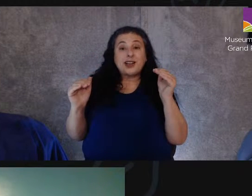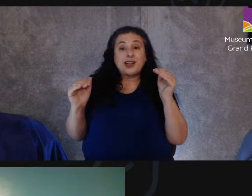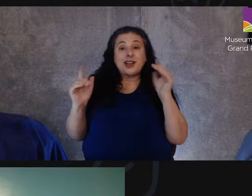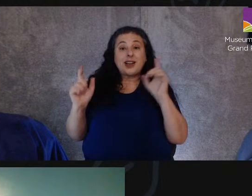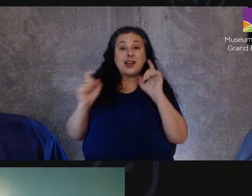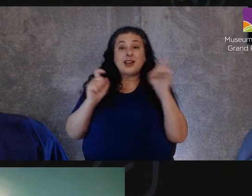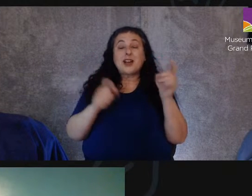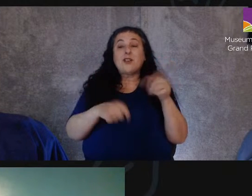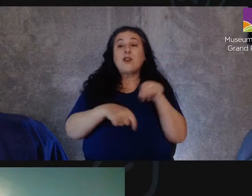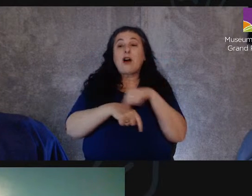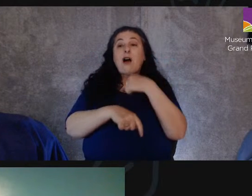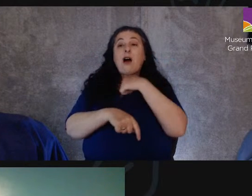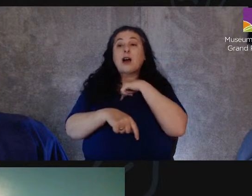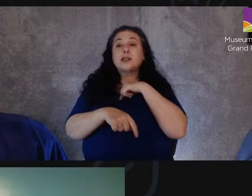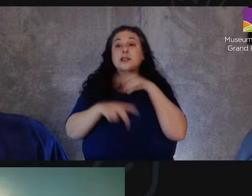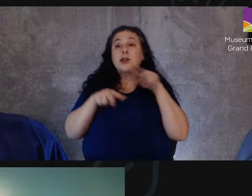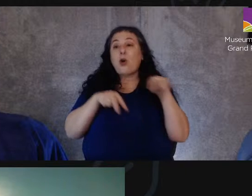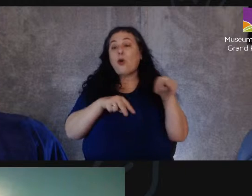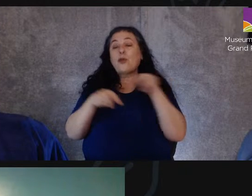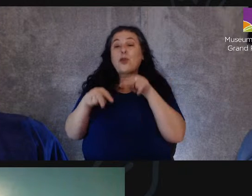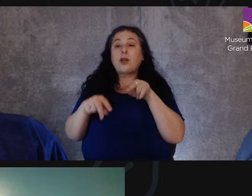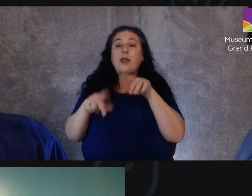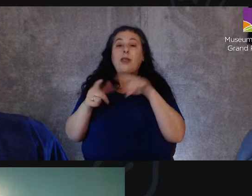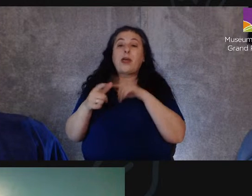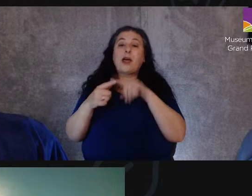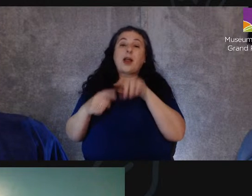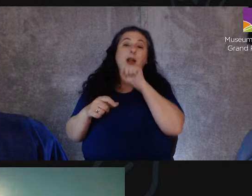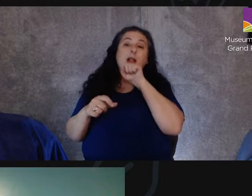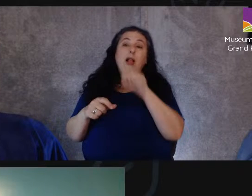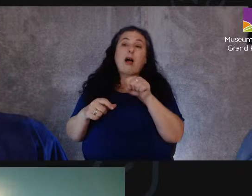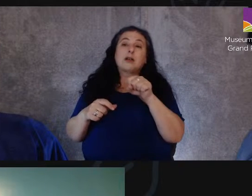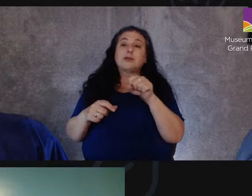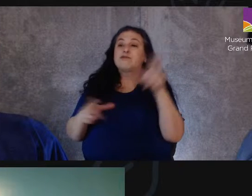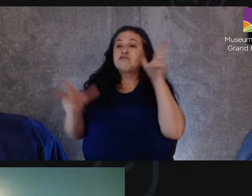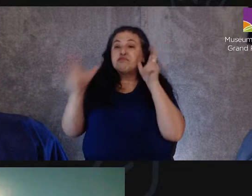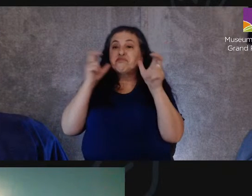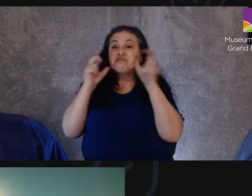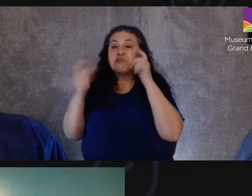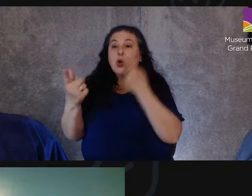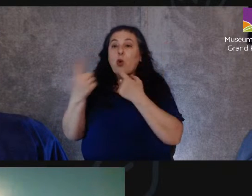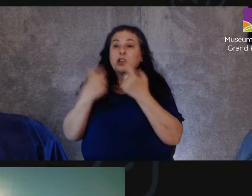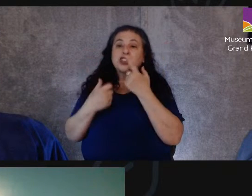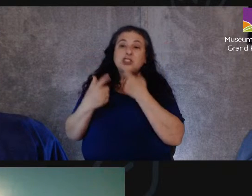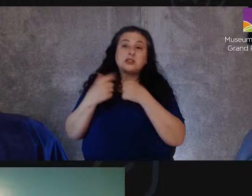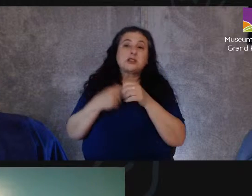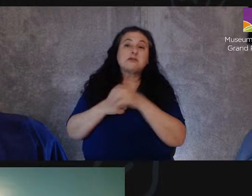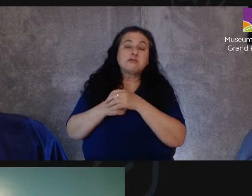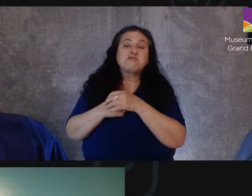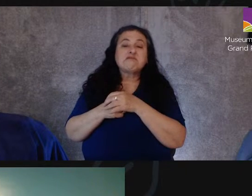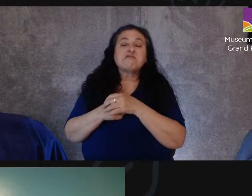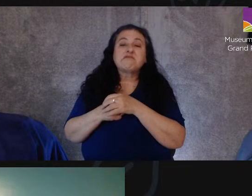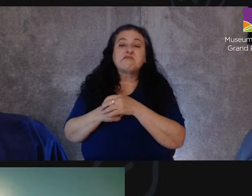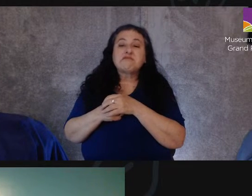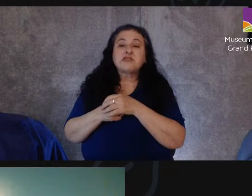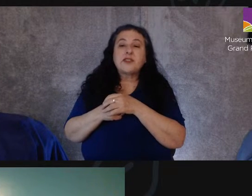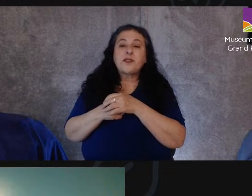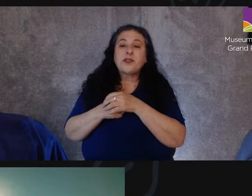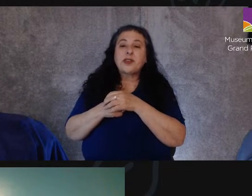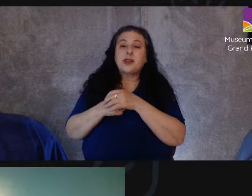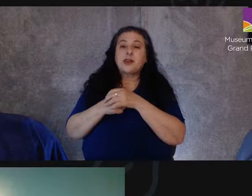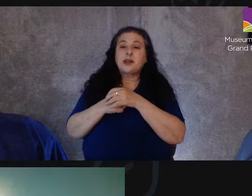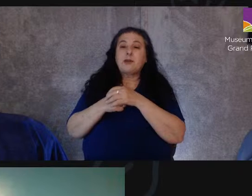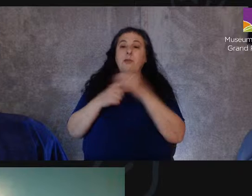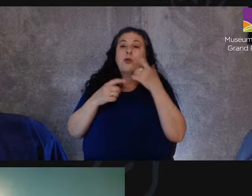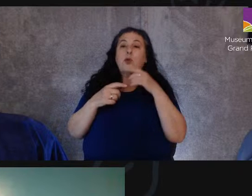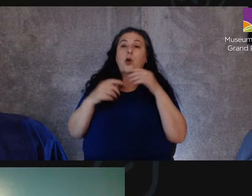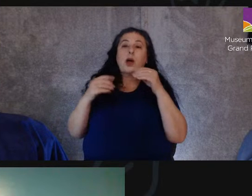give us an overview, and then I would just love to entertain some questions. Before I put up my